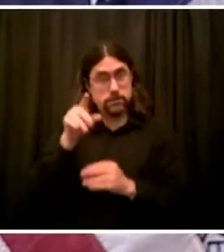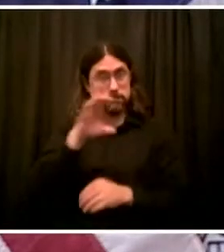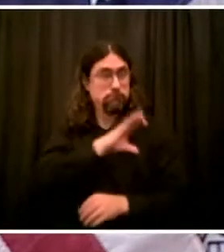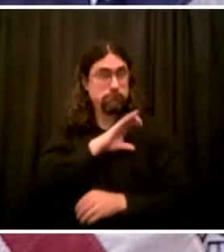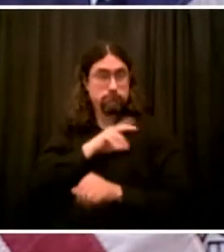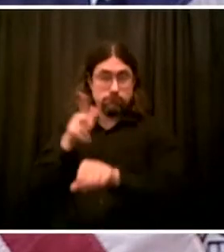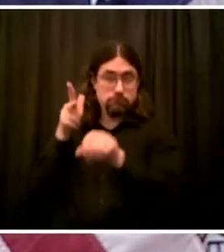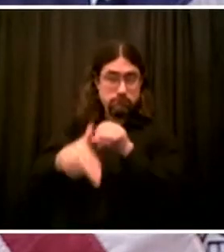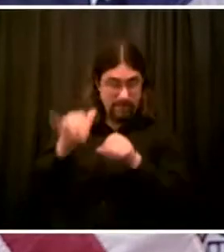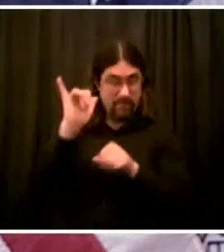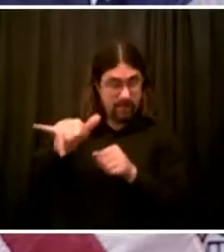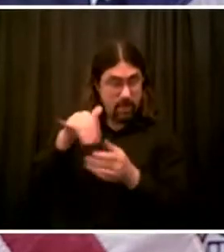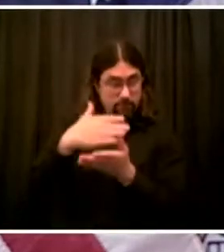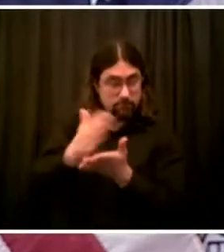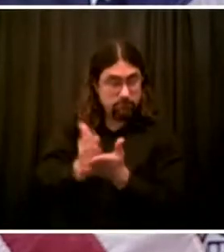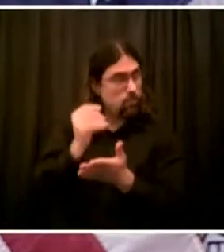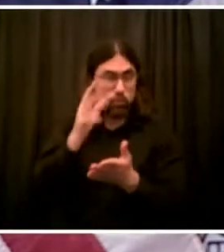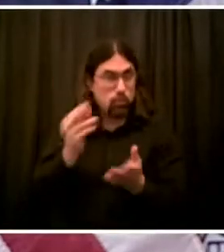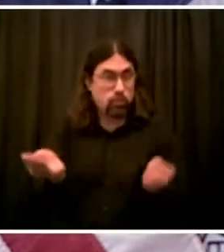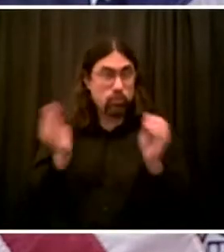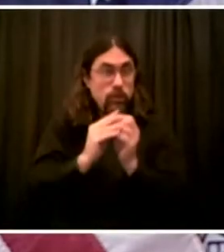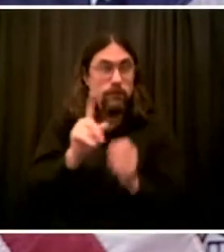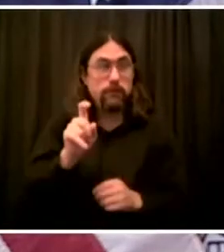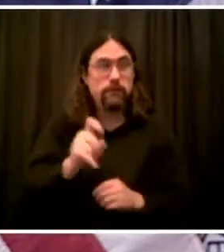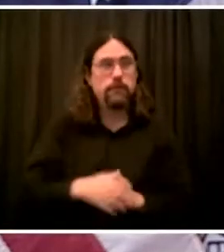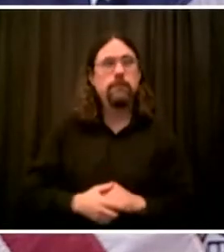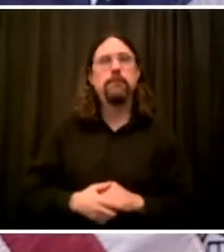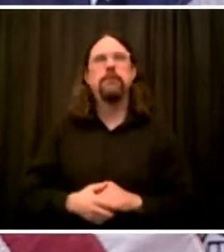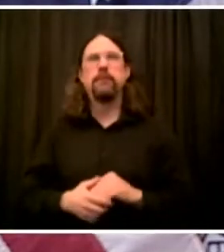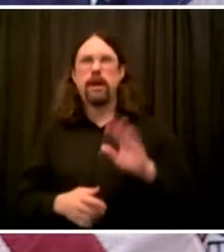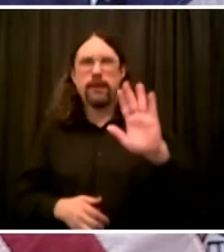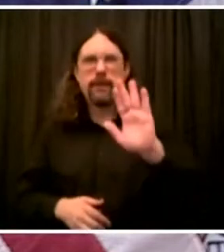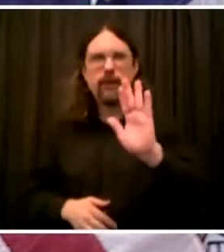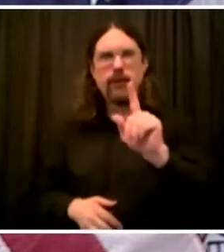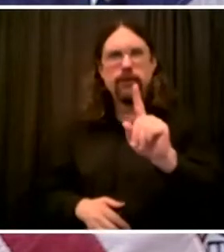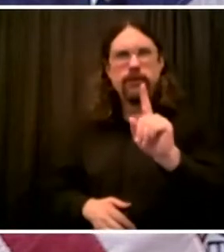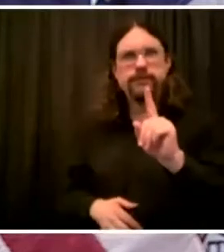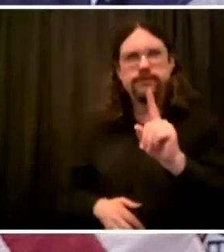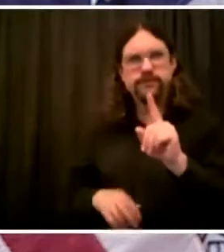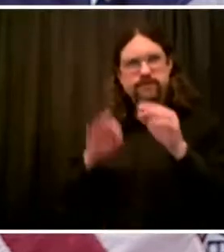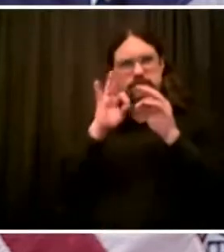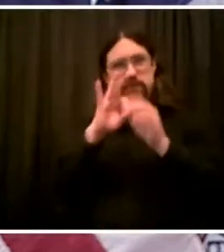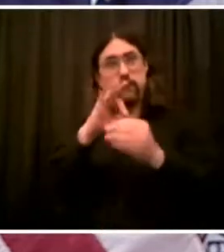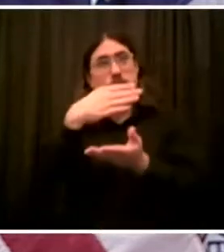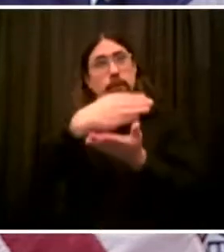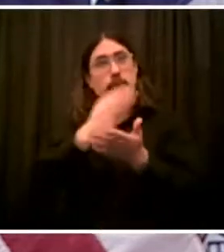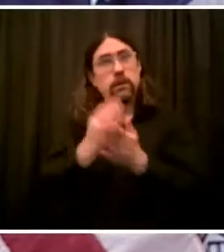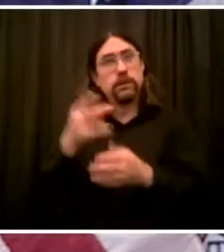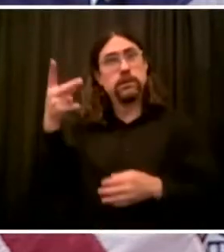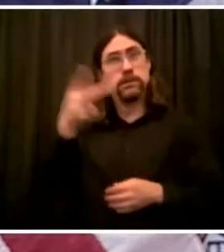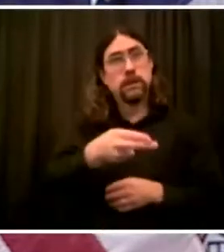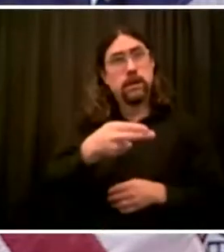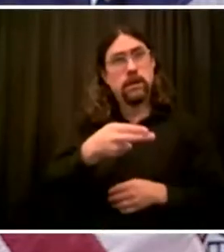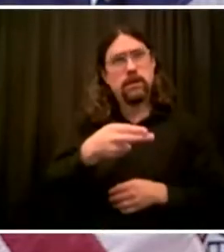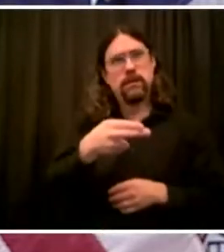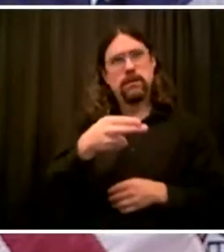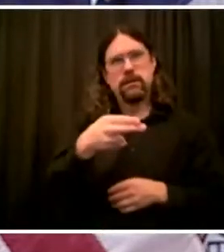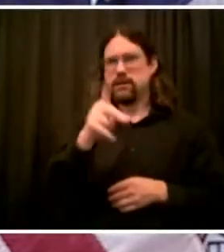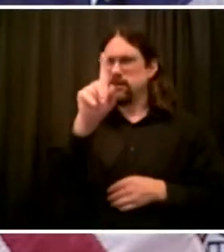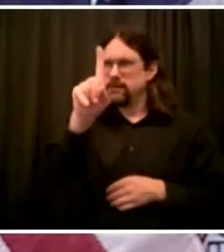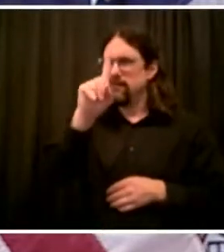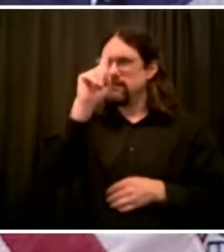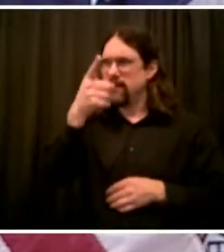all agencies with fresh eyes as we go into the rest of this budget discussion. Remember, it's May